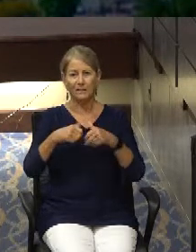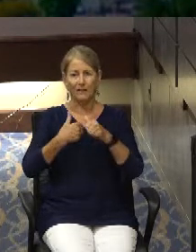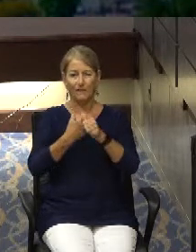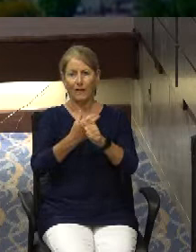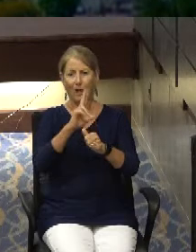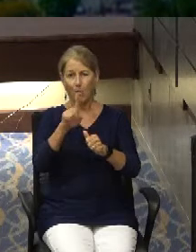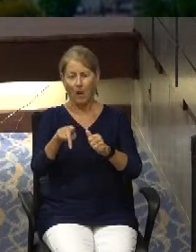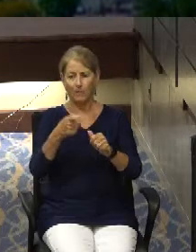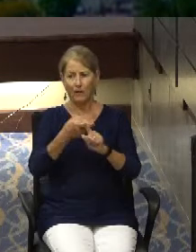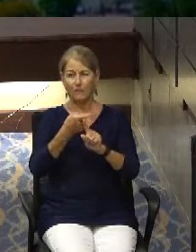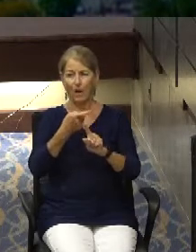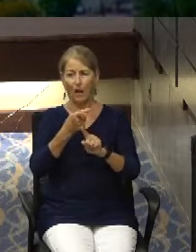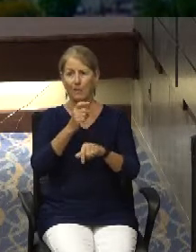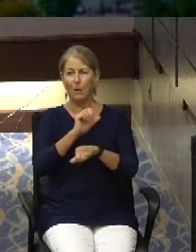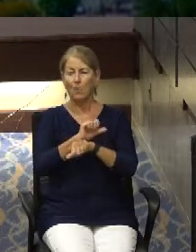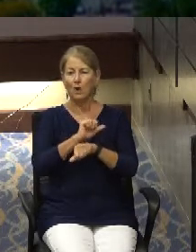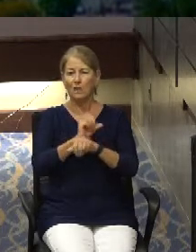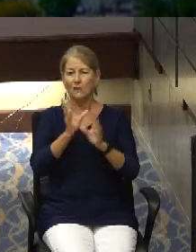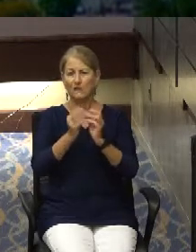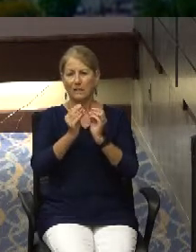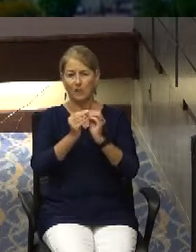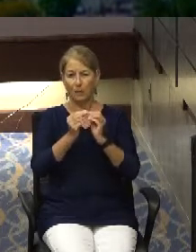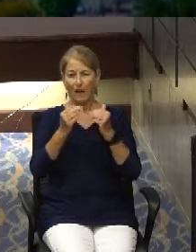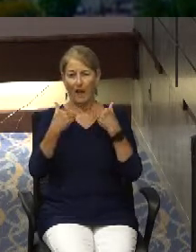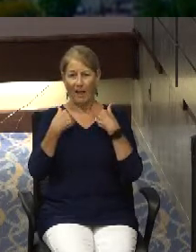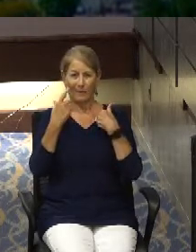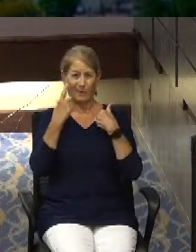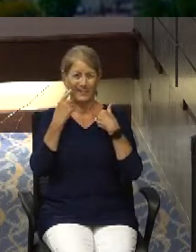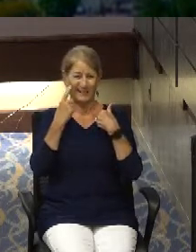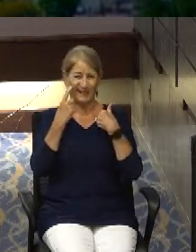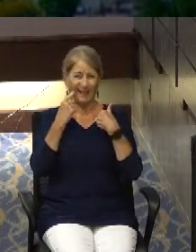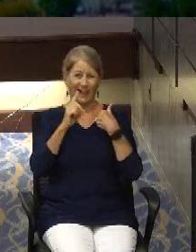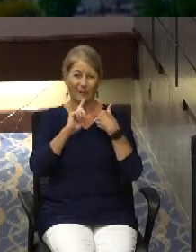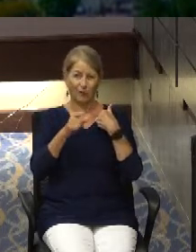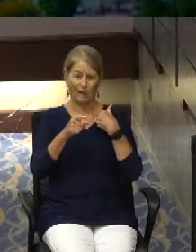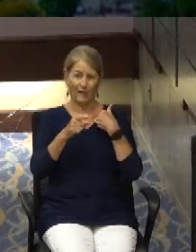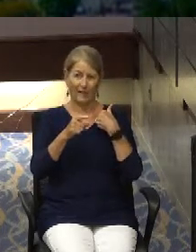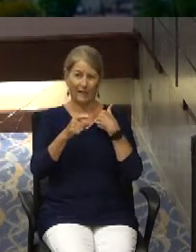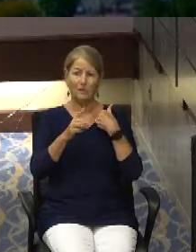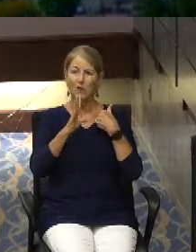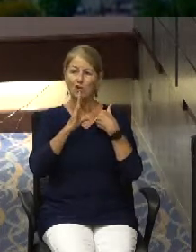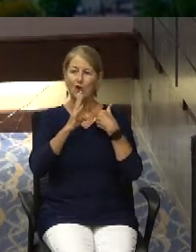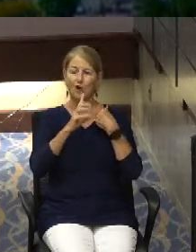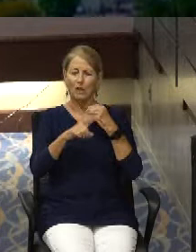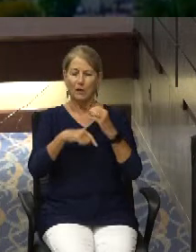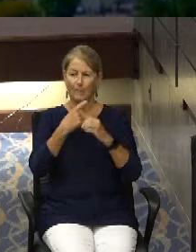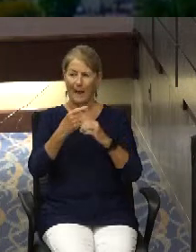from a work session we had just recently, actually. We're just talking about our